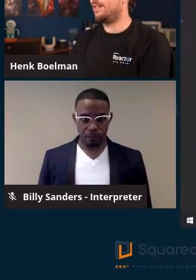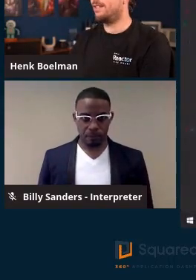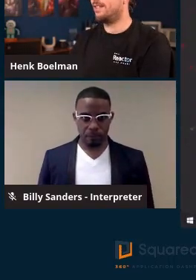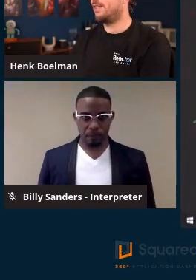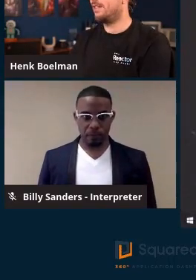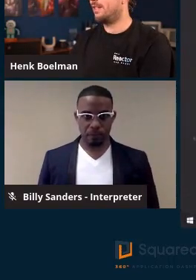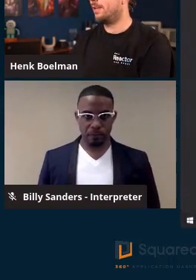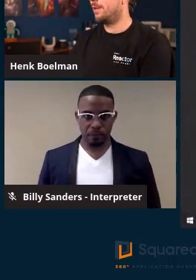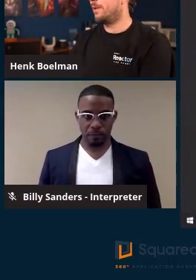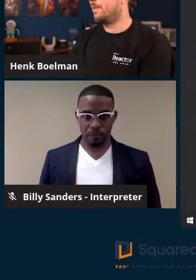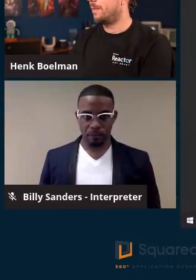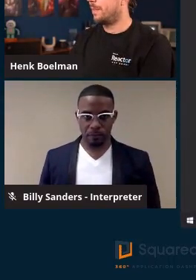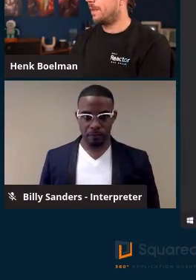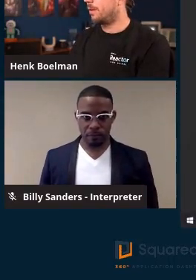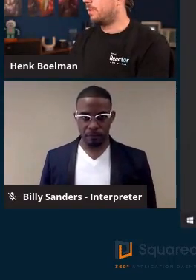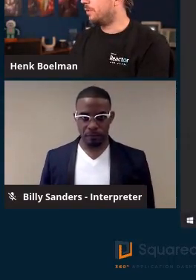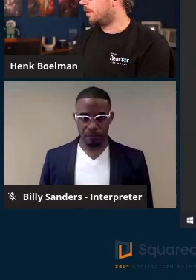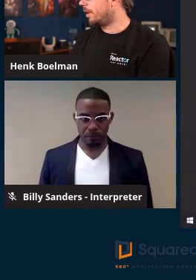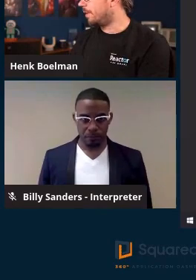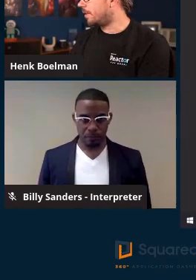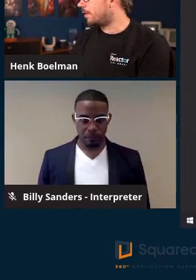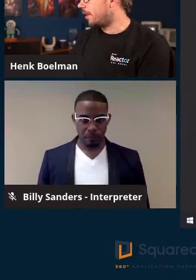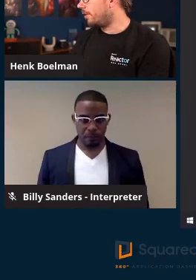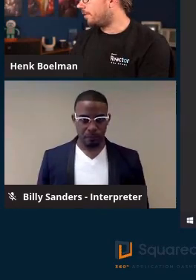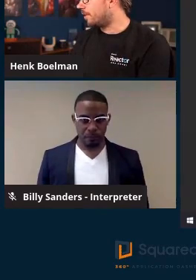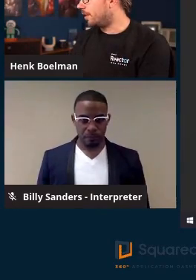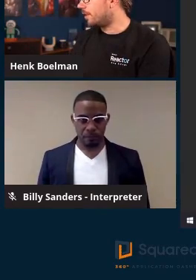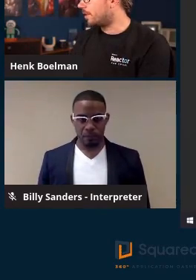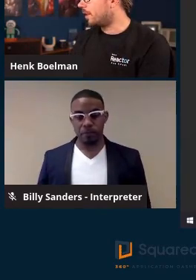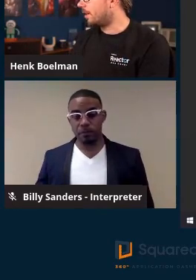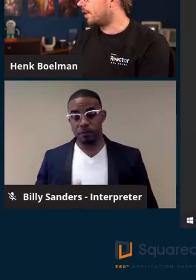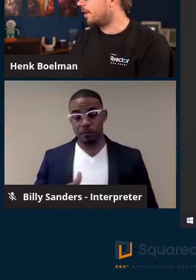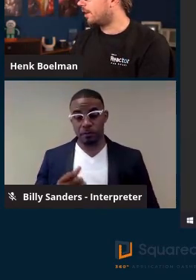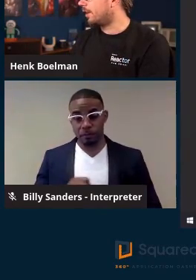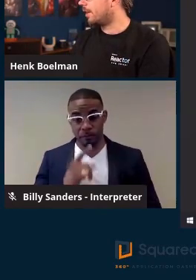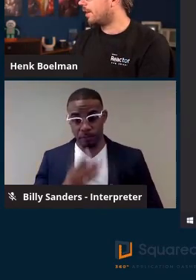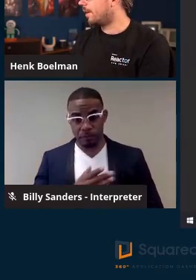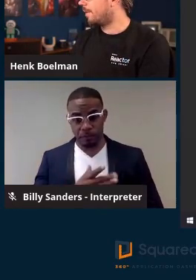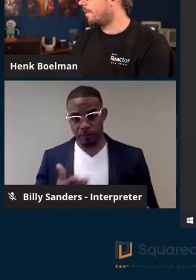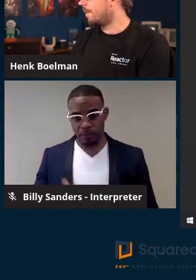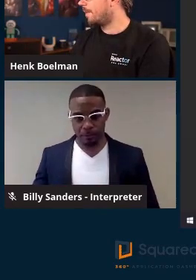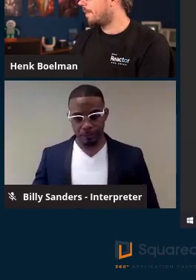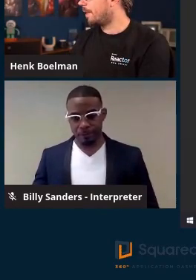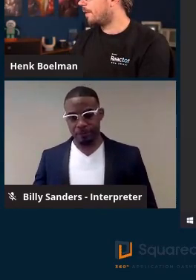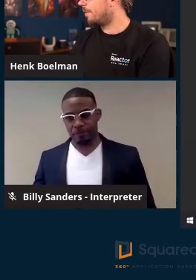Congratulations, Arno. Cool. Let me save this list here.